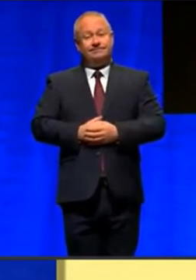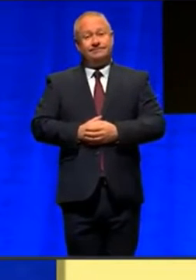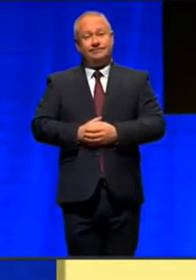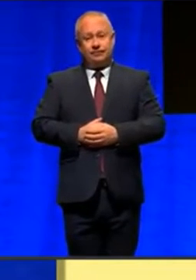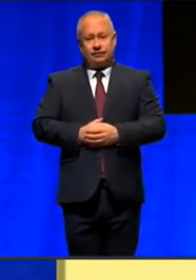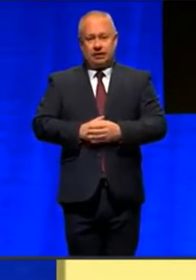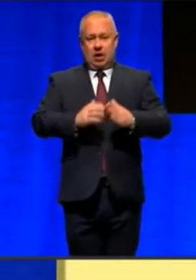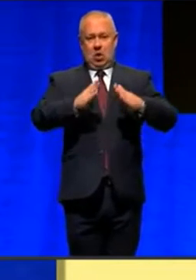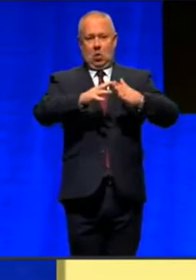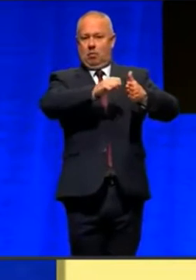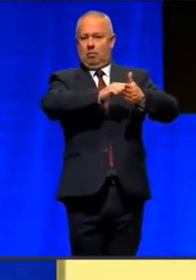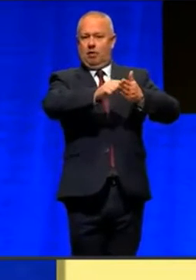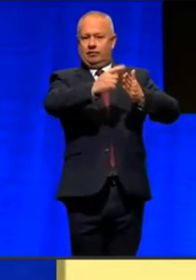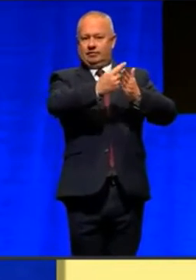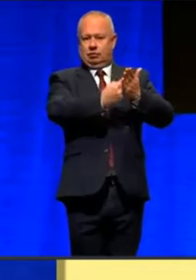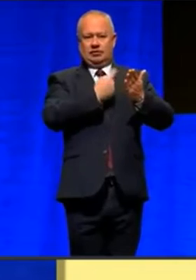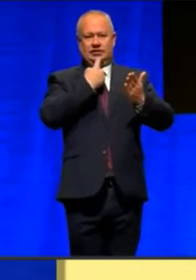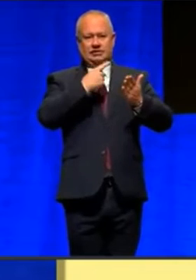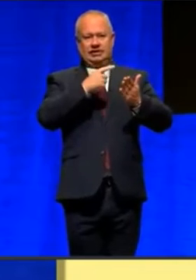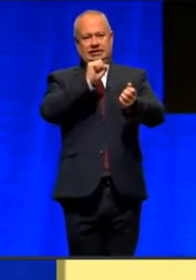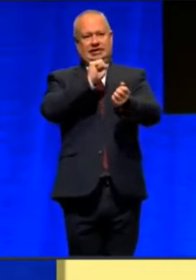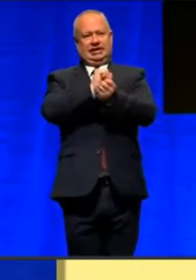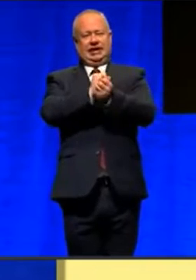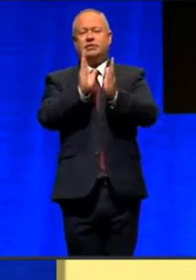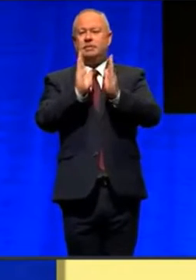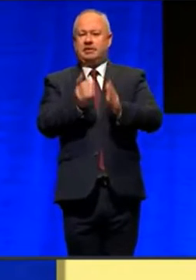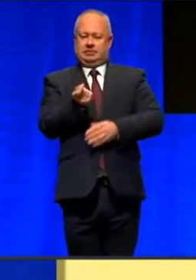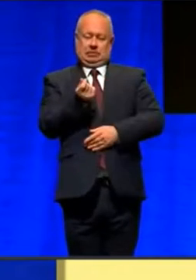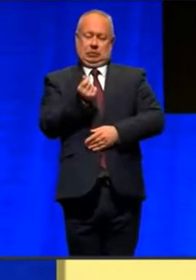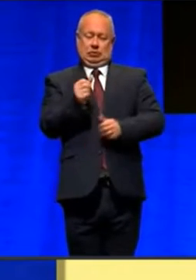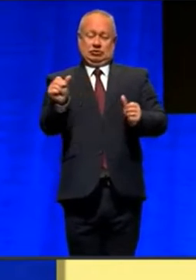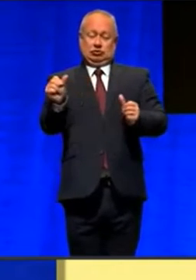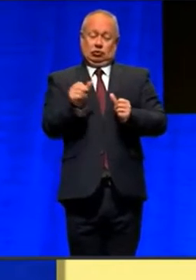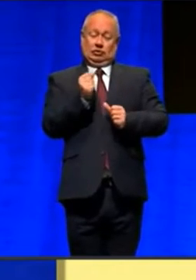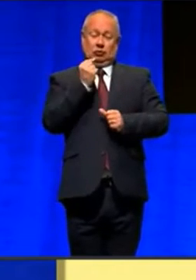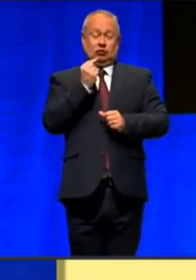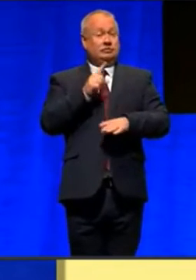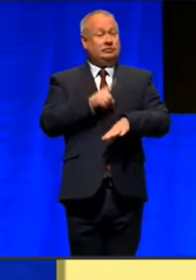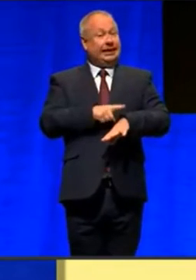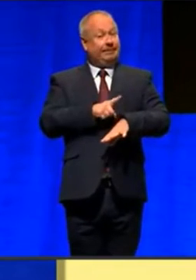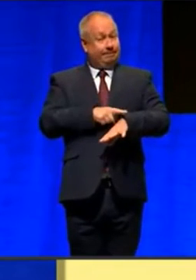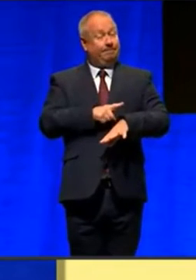Conference, Home Office policy says that detention must be used sparingly and for the shortest possible period.